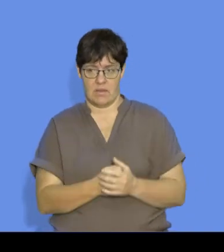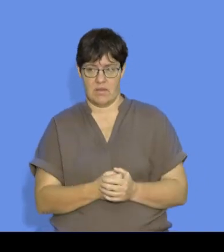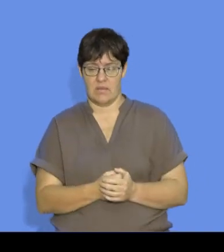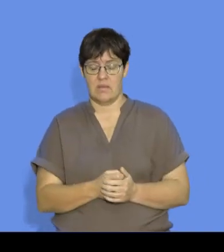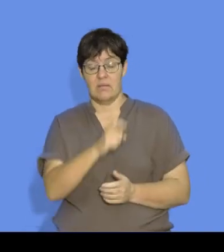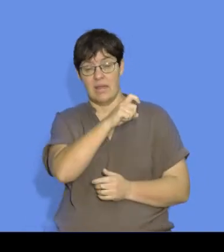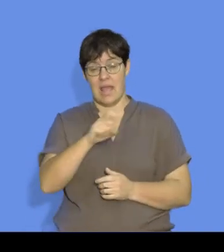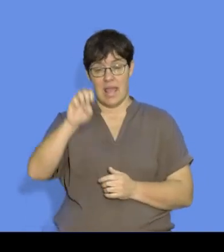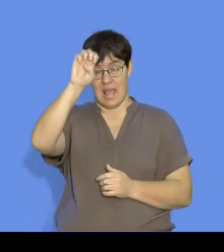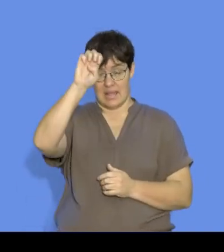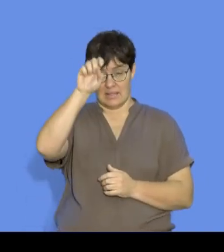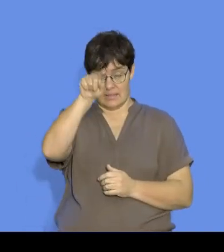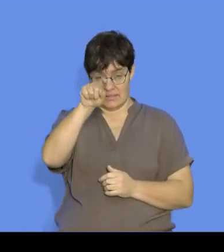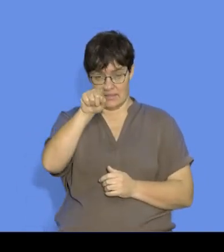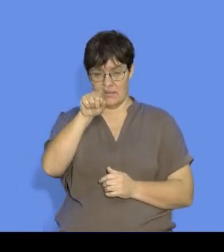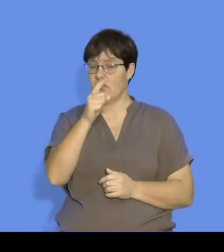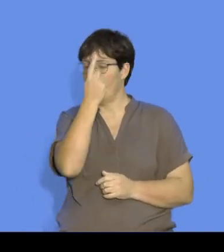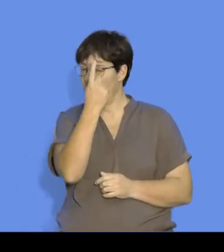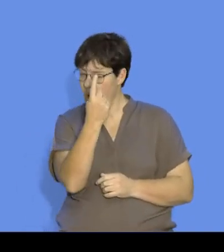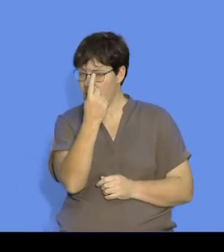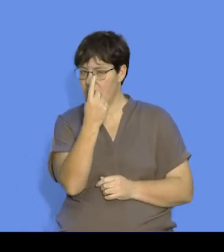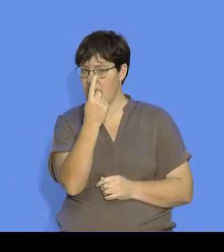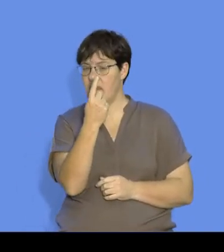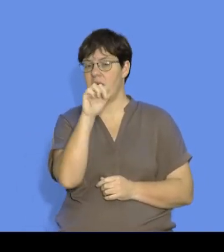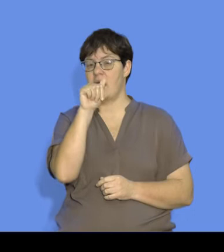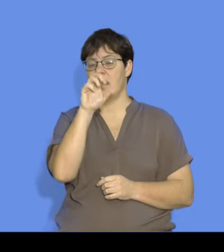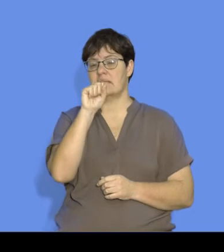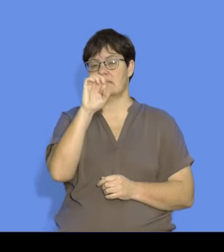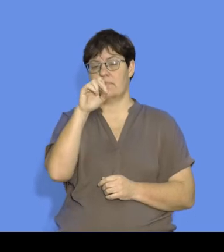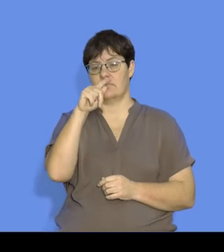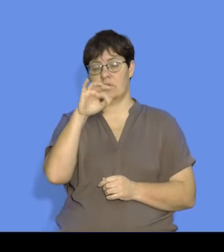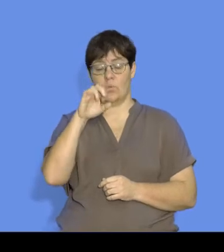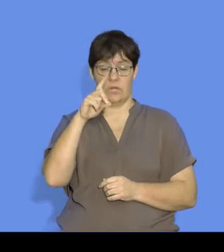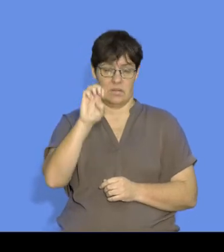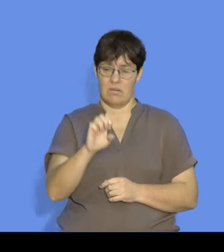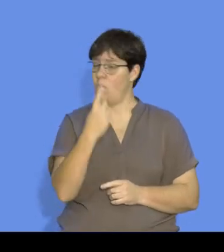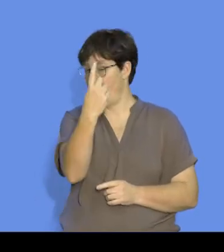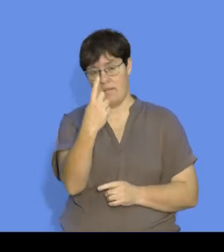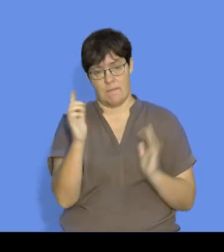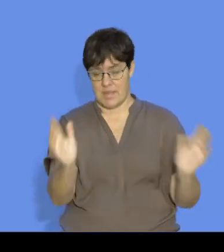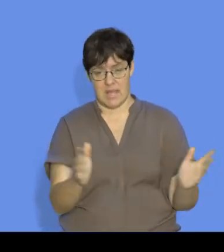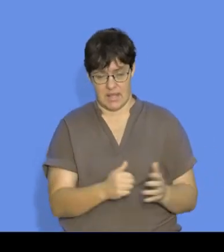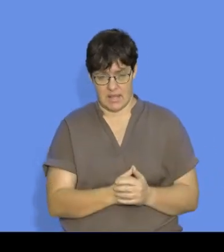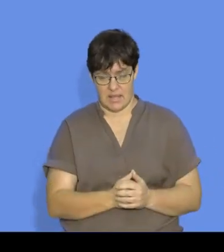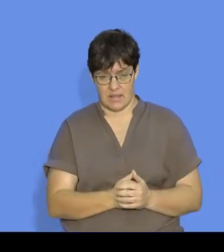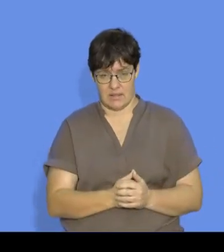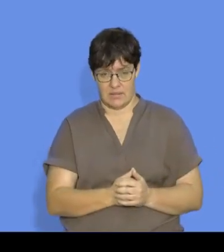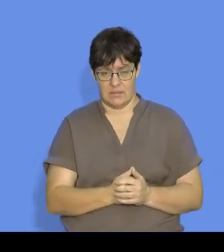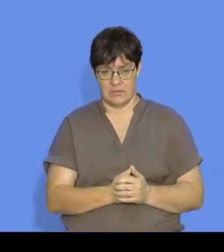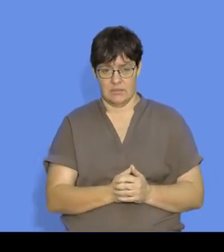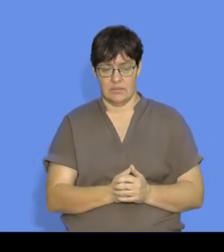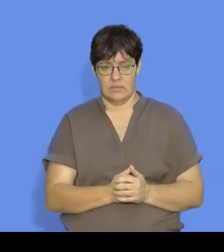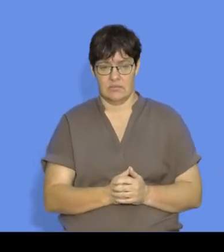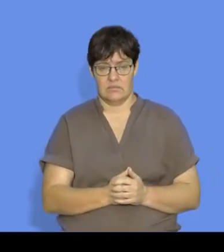and the exponential function normally has only one asymptote at most, right? So it only has